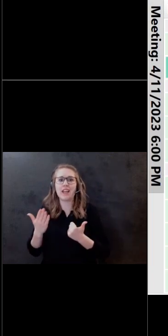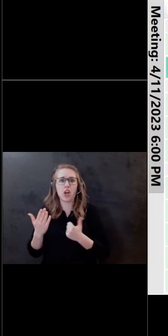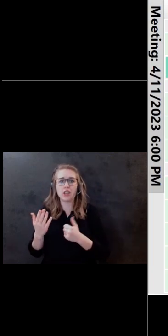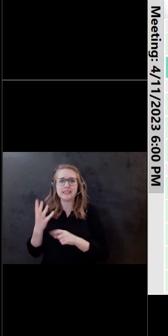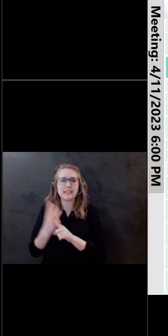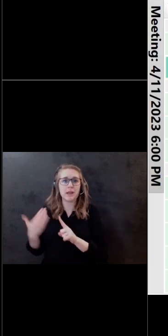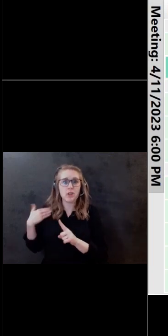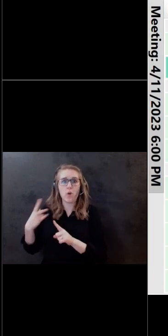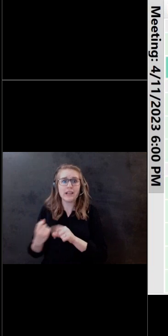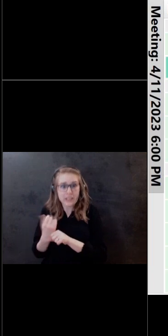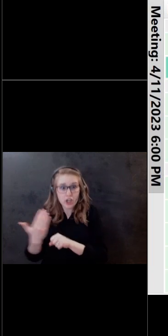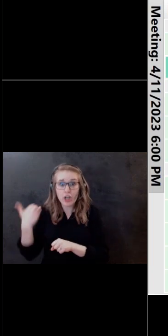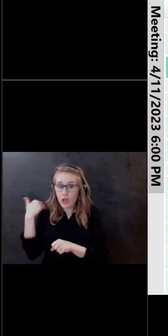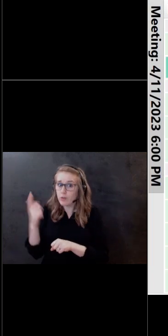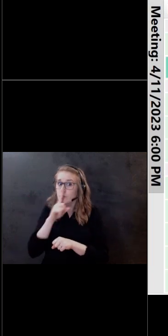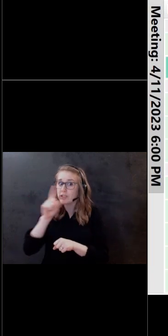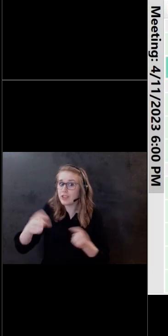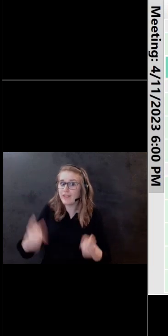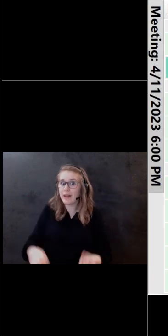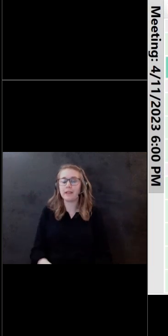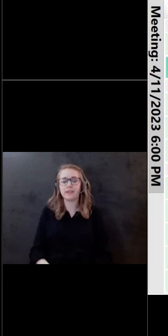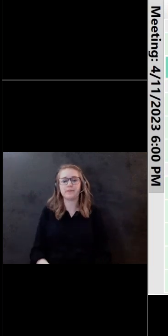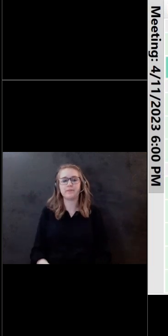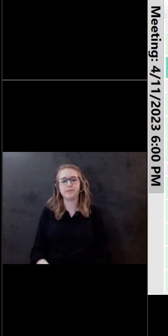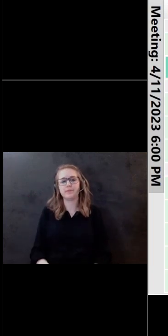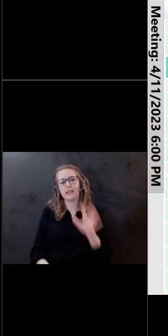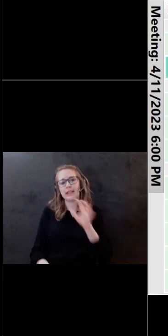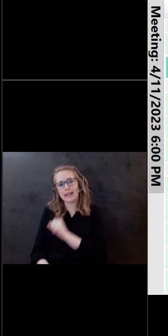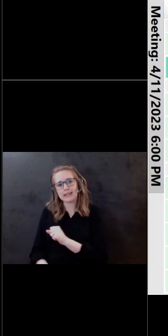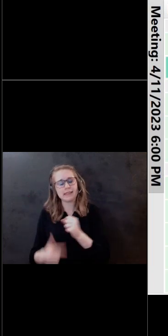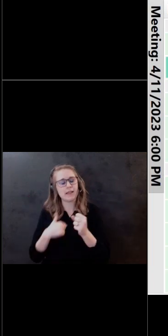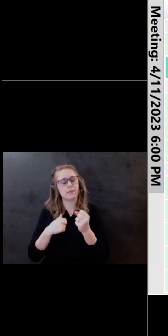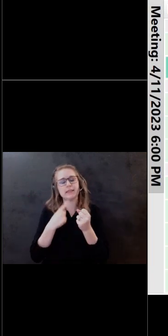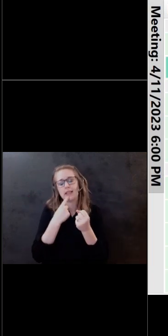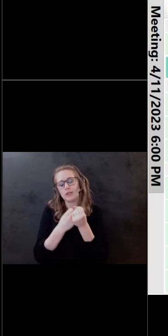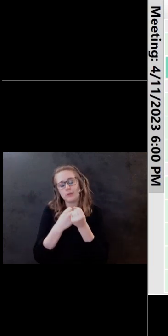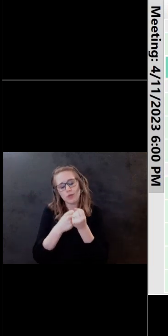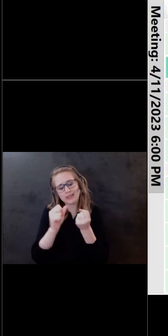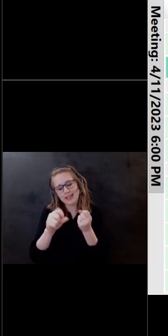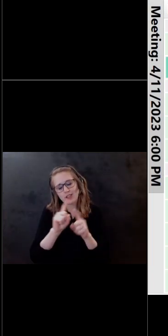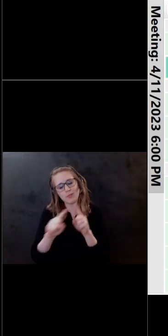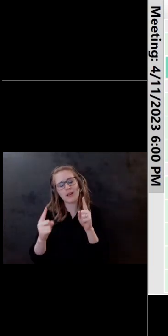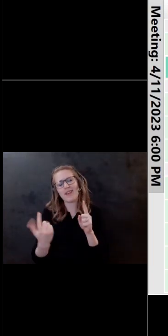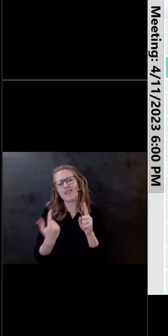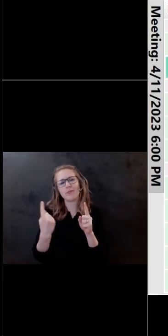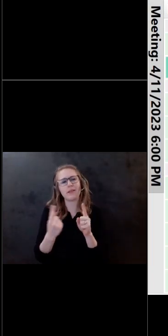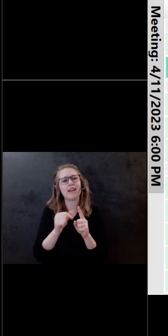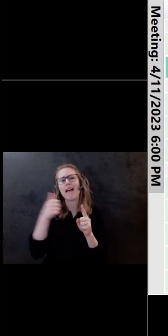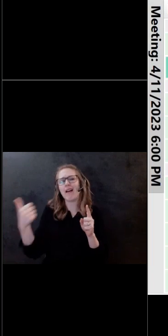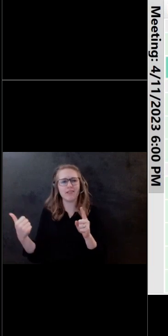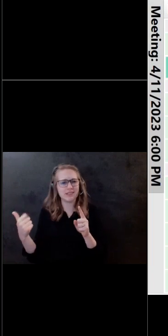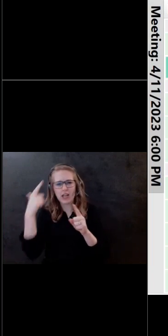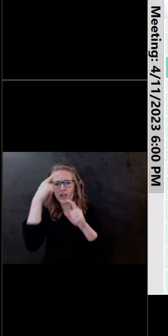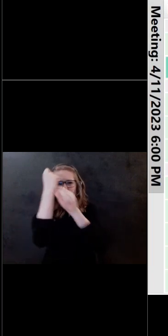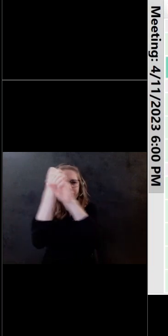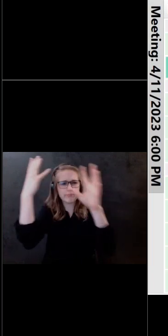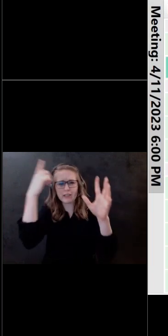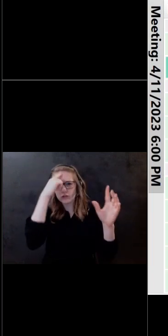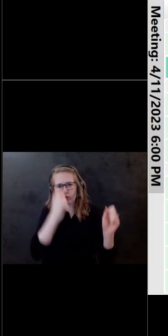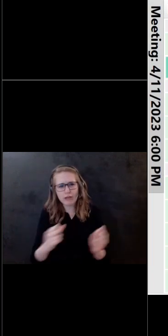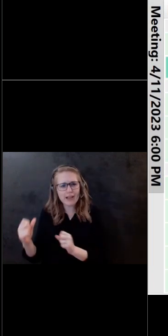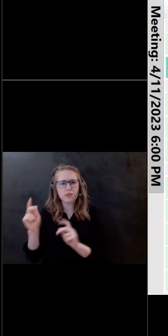ago, which it should have happened, which should have happened. So I guess I'm just saying support this, but have something above all this. Have a strategy so that